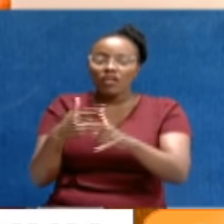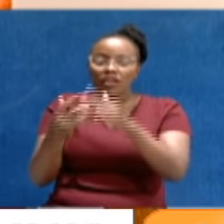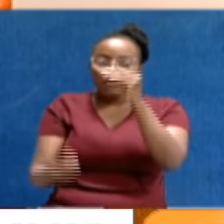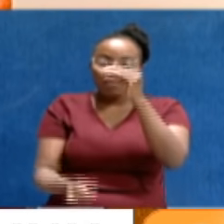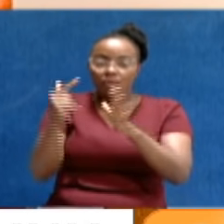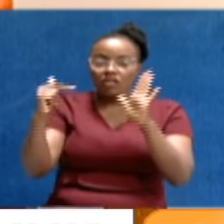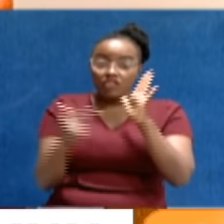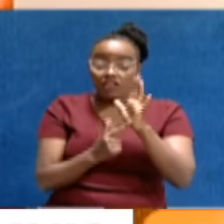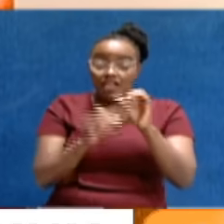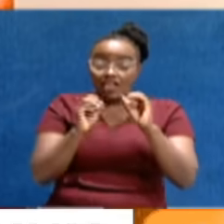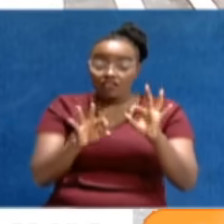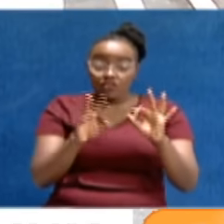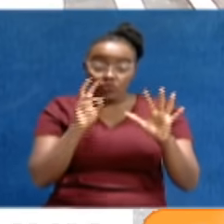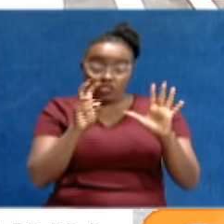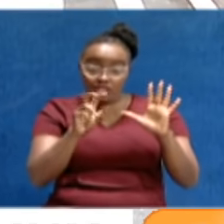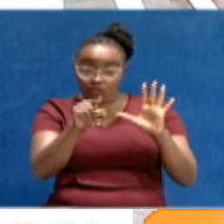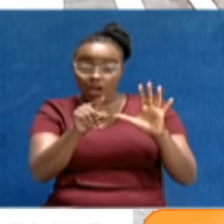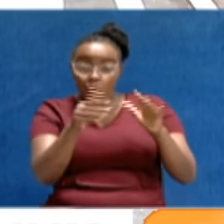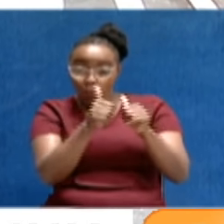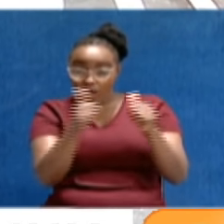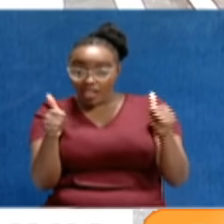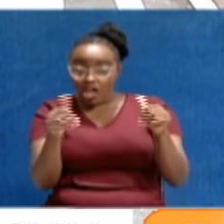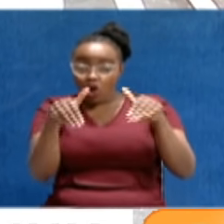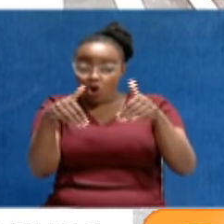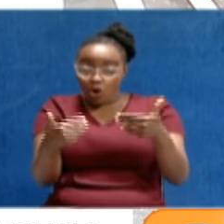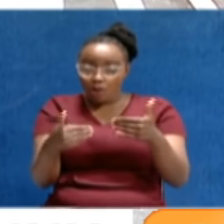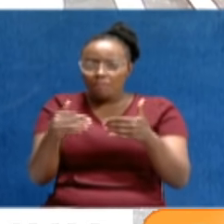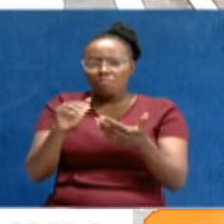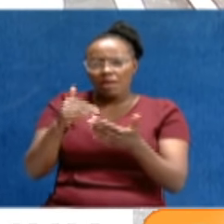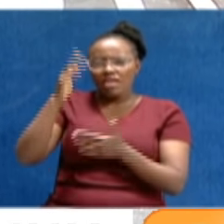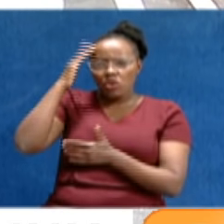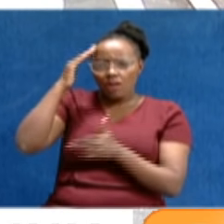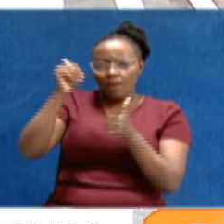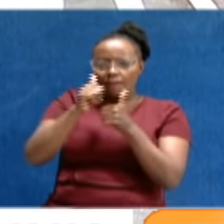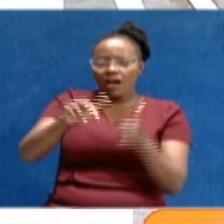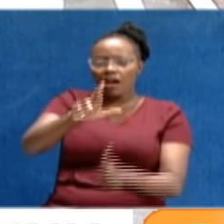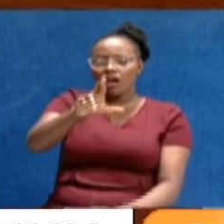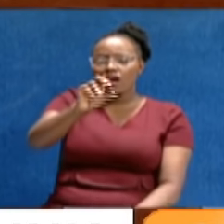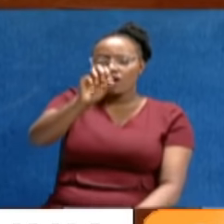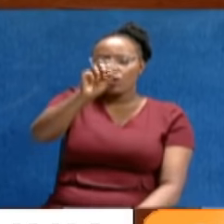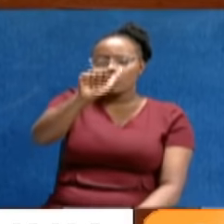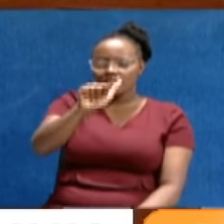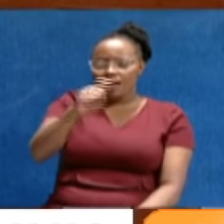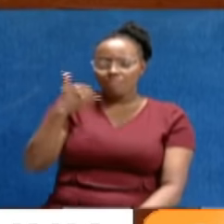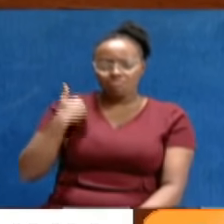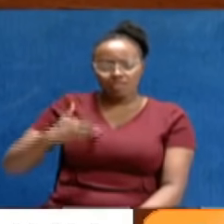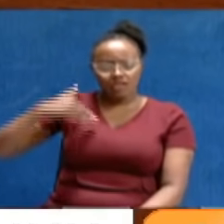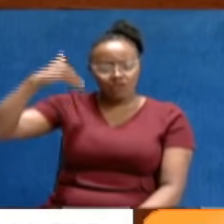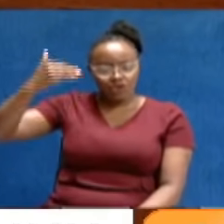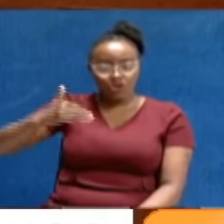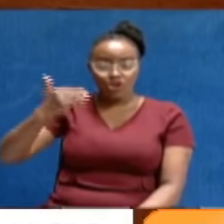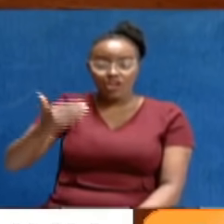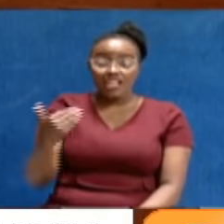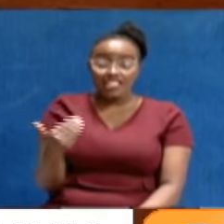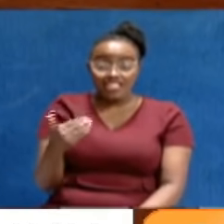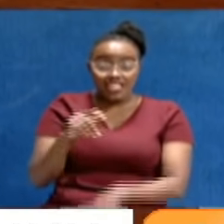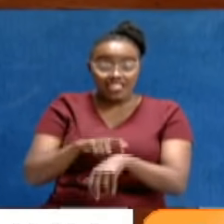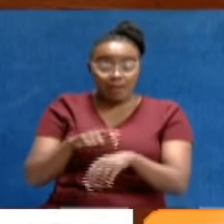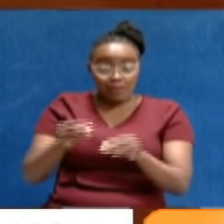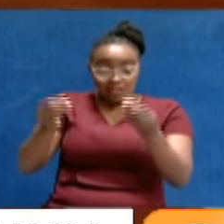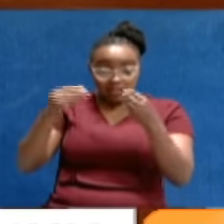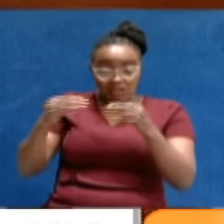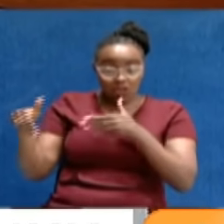up these points? If you look at your record or refresh your memory, Rosa, I have always, when I have